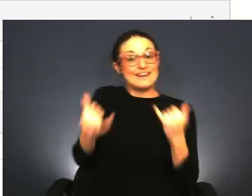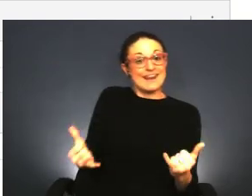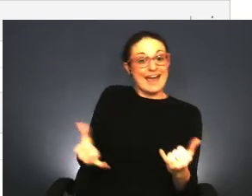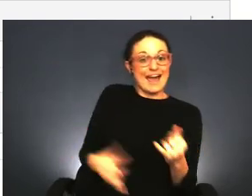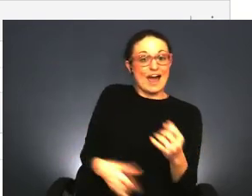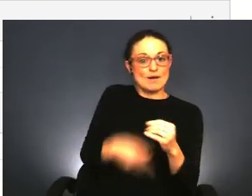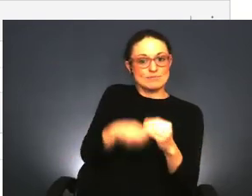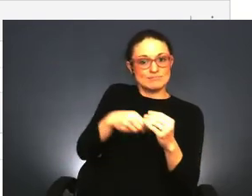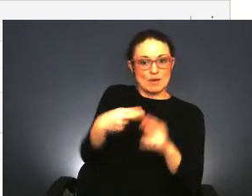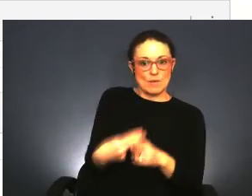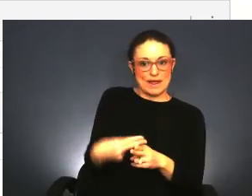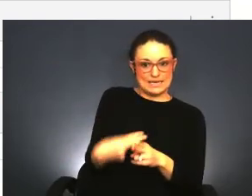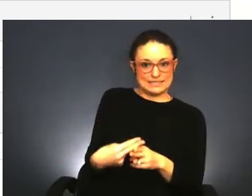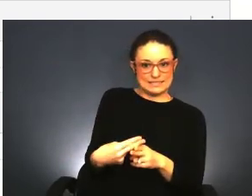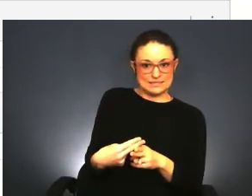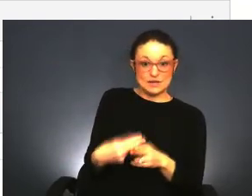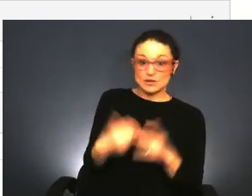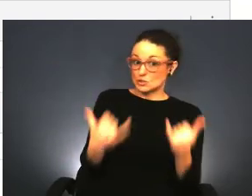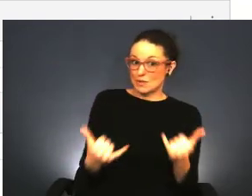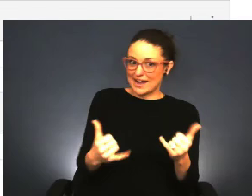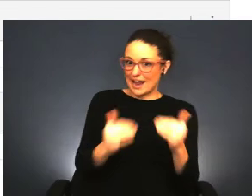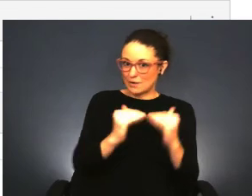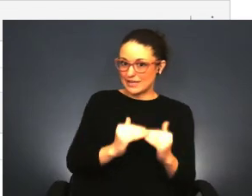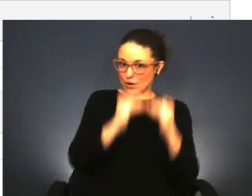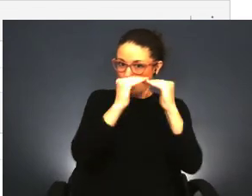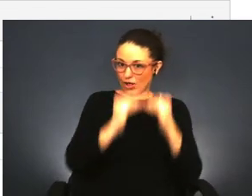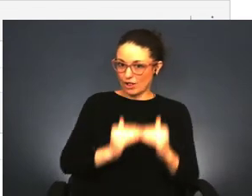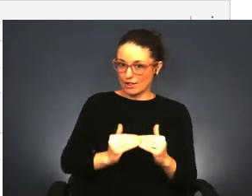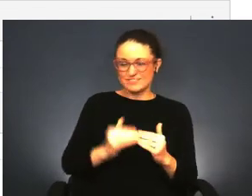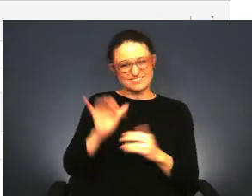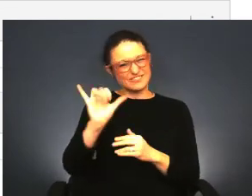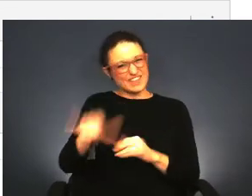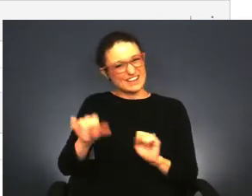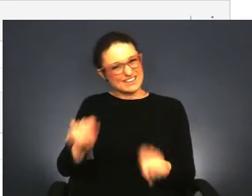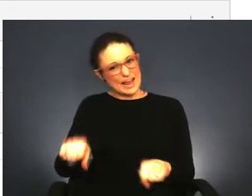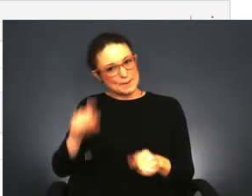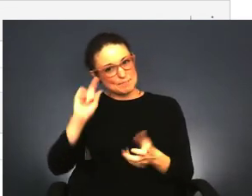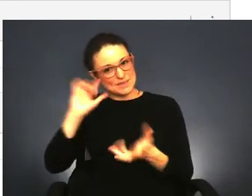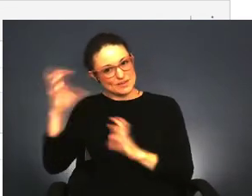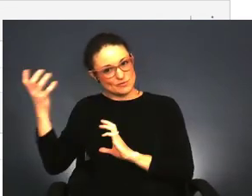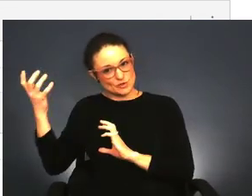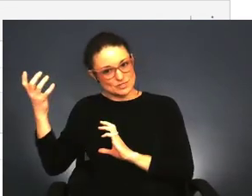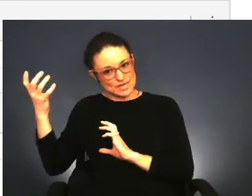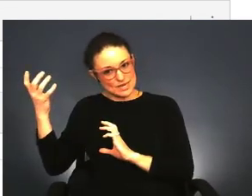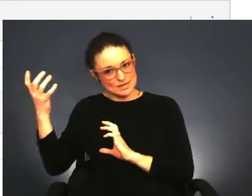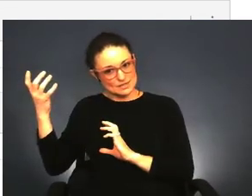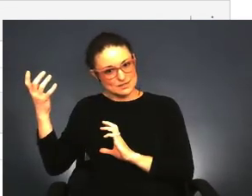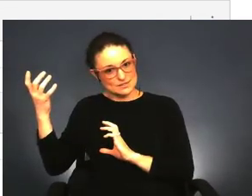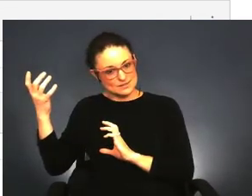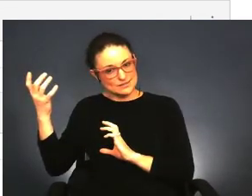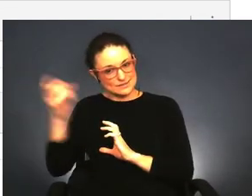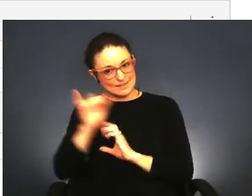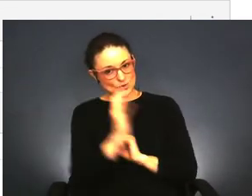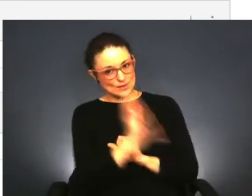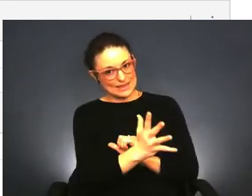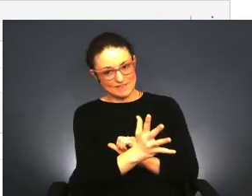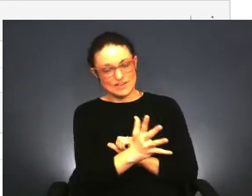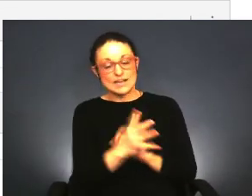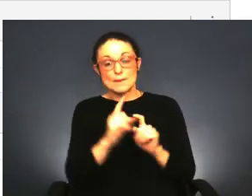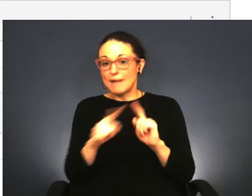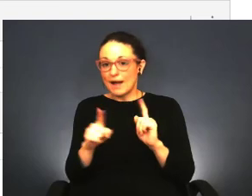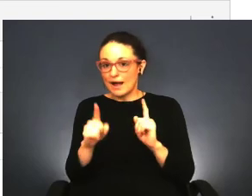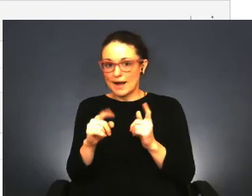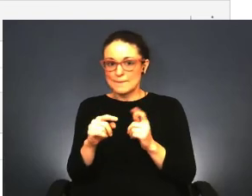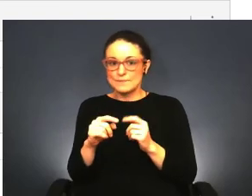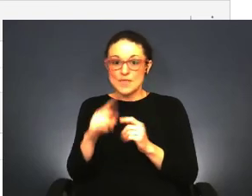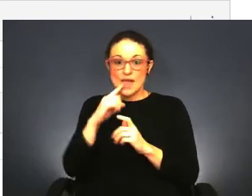equally weighted. And it can be very confusing if this is as far as you go. So the next step is all the way up here at the